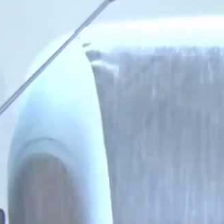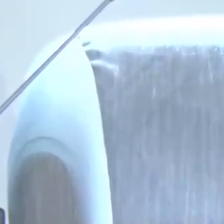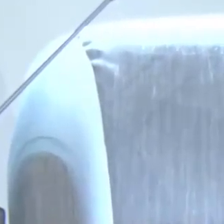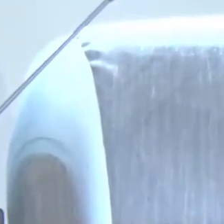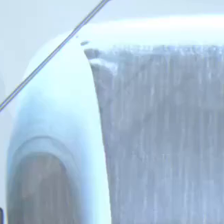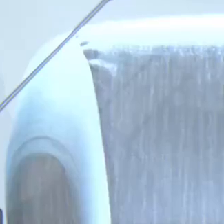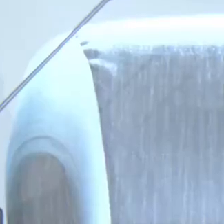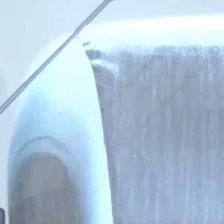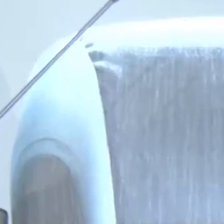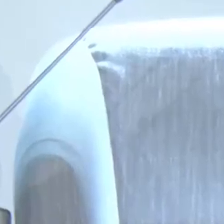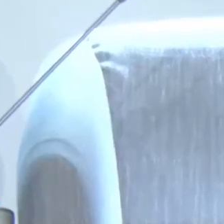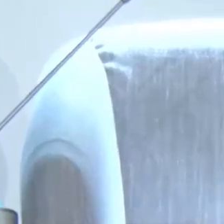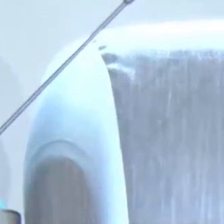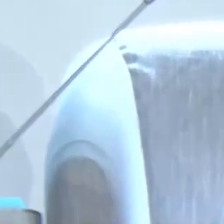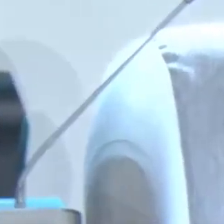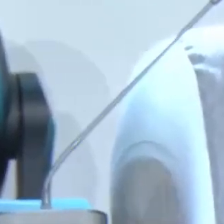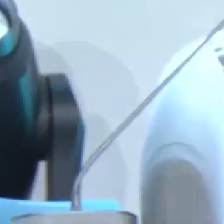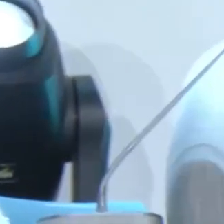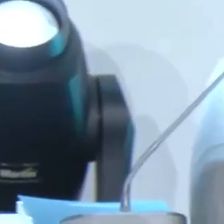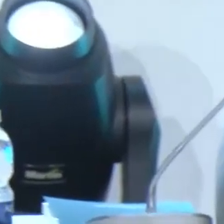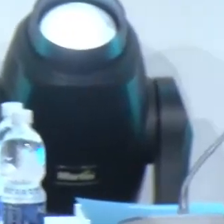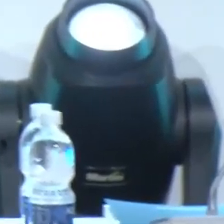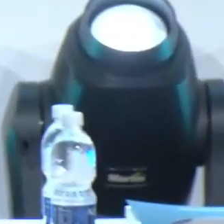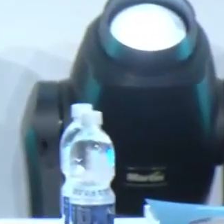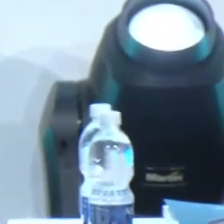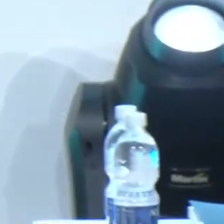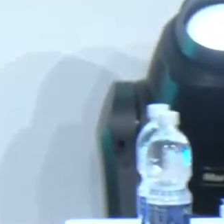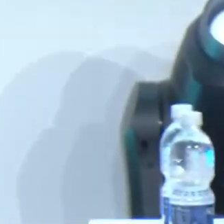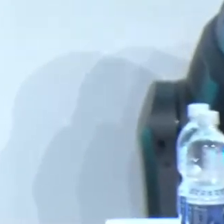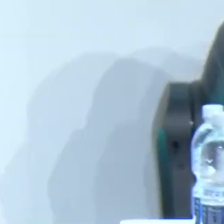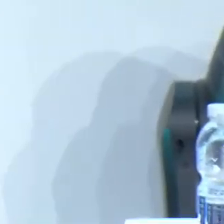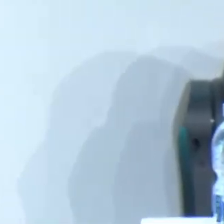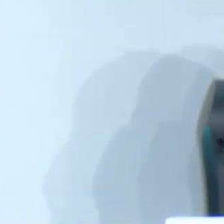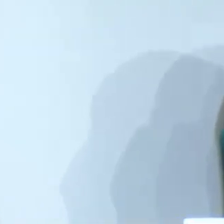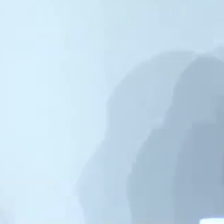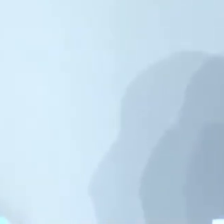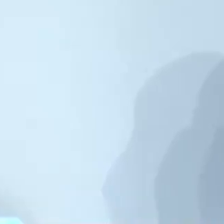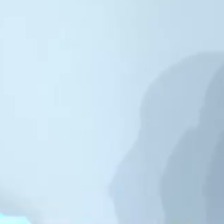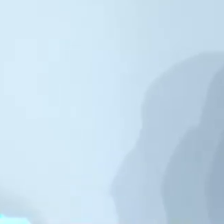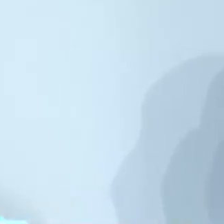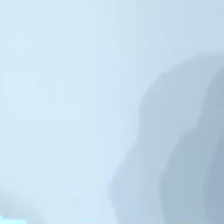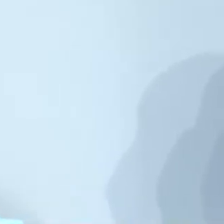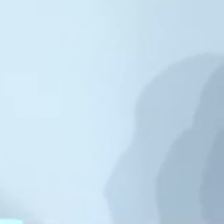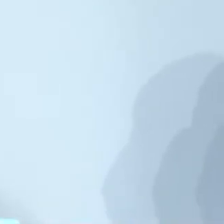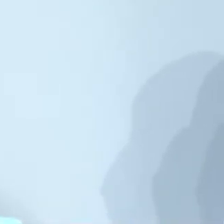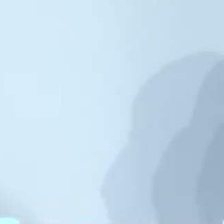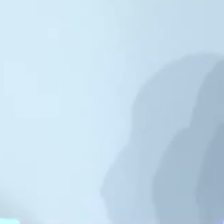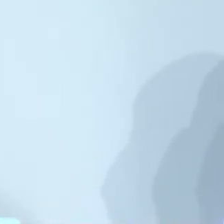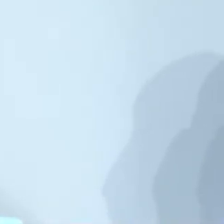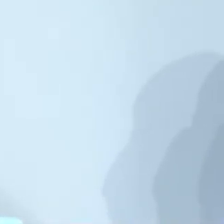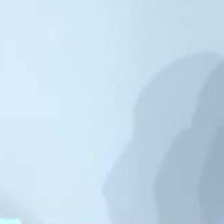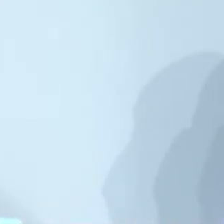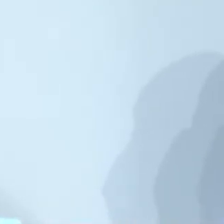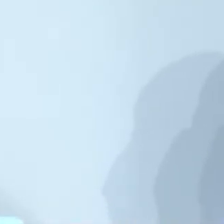don't forget our afternoon plenary session at 2 o'clock this afternoon. We're very excited about this next session because it's the launch of the